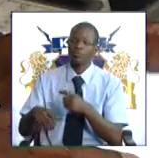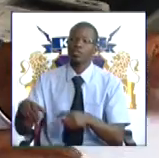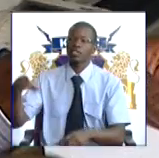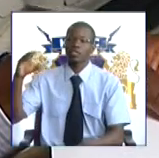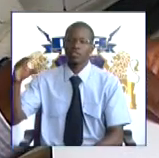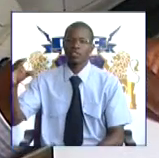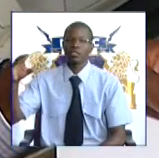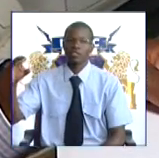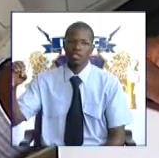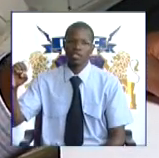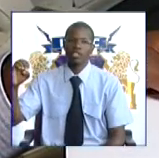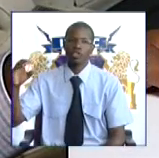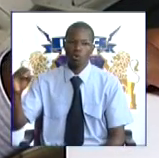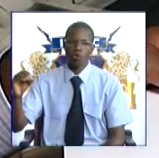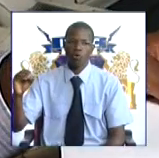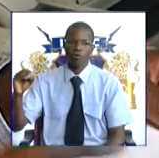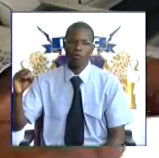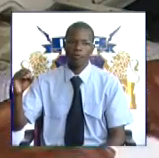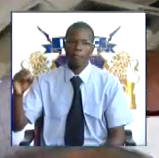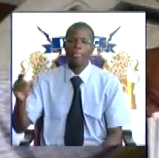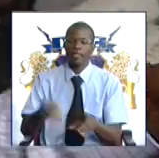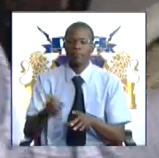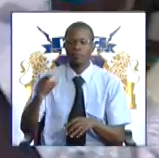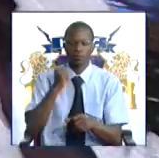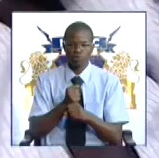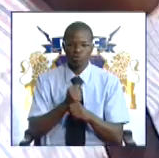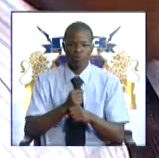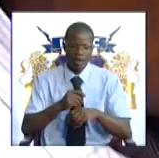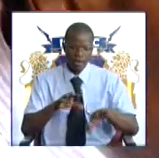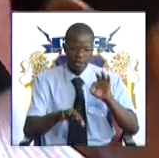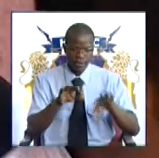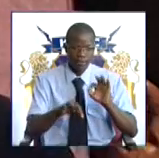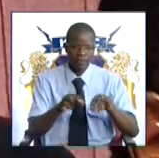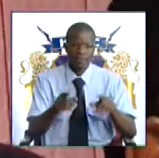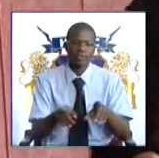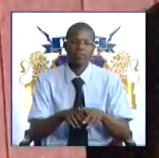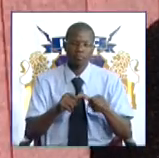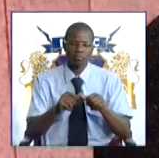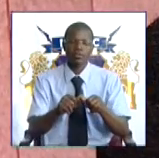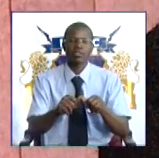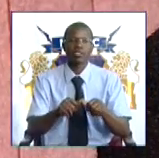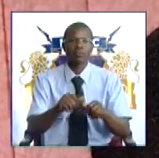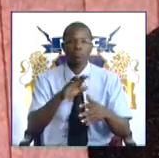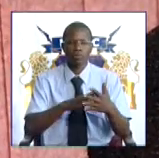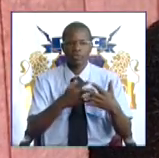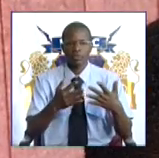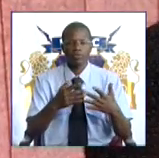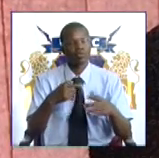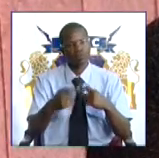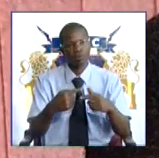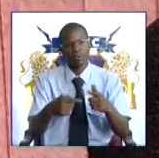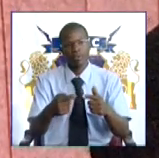risk analysis and maintain effective procedures for detecting and reporting corruption, misconduct, and